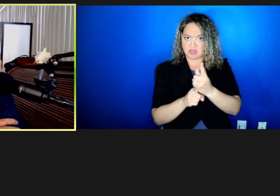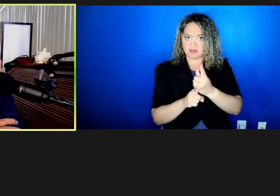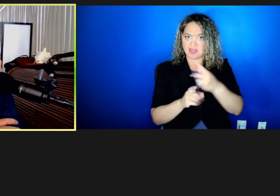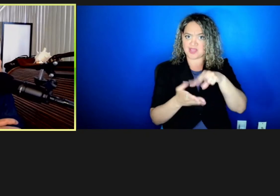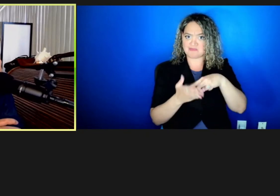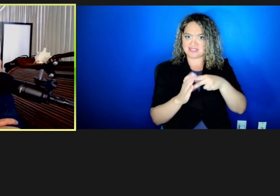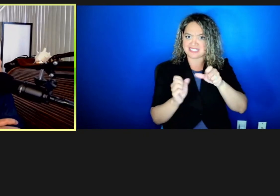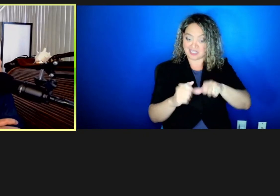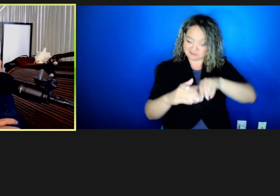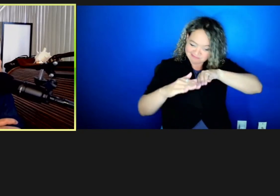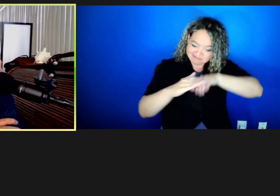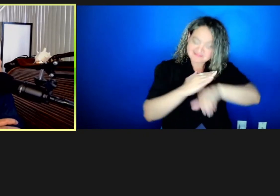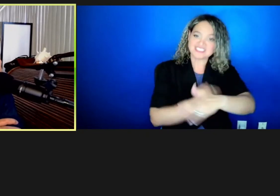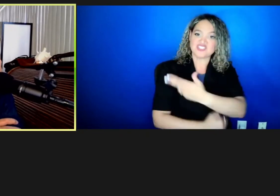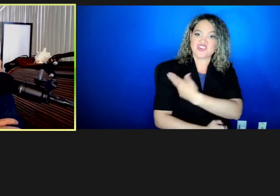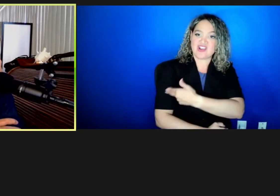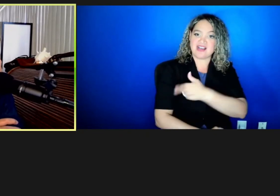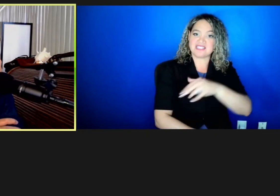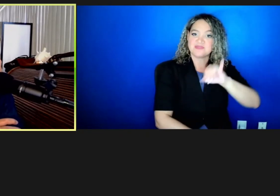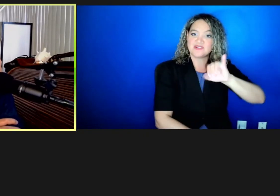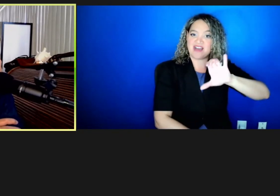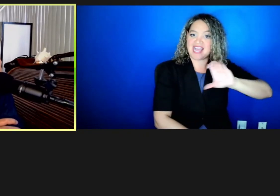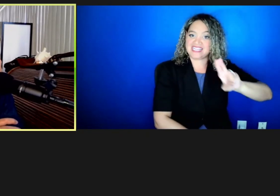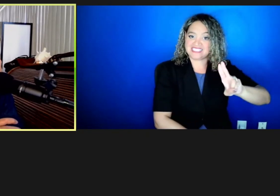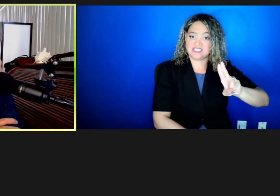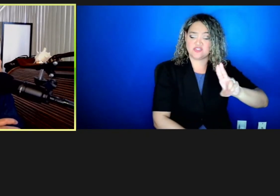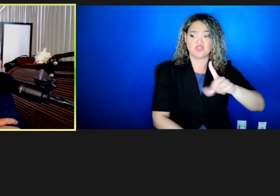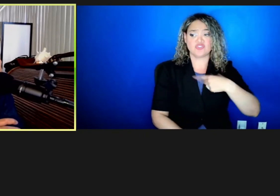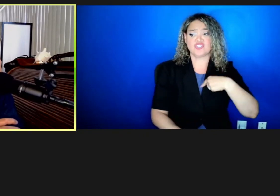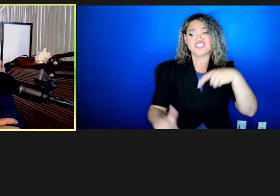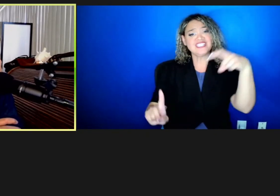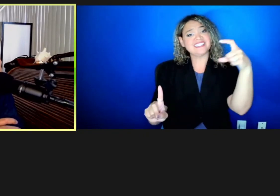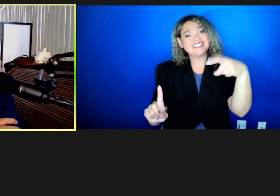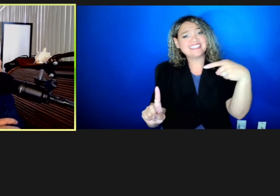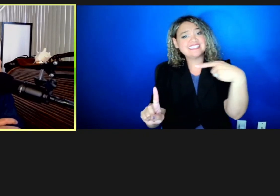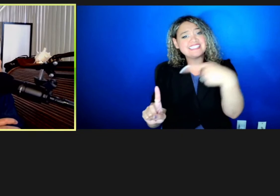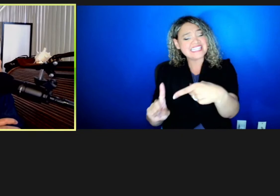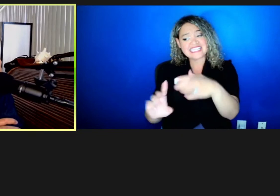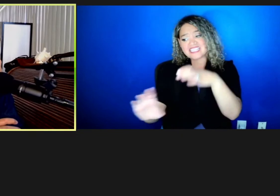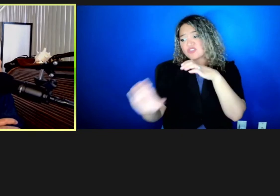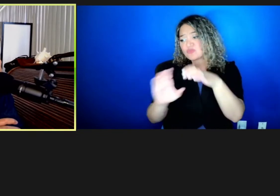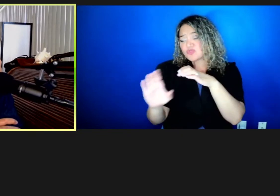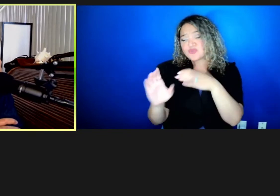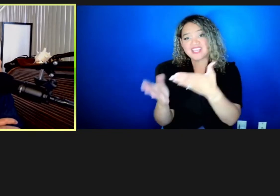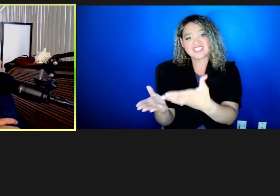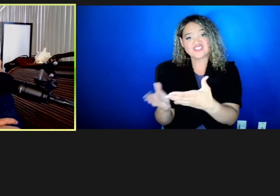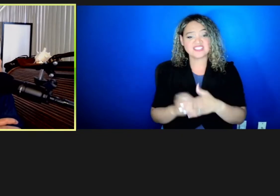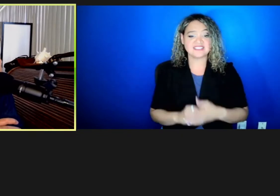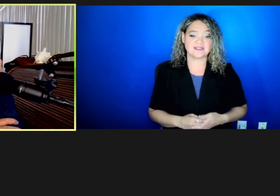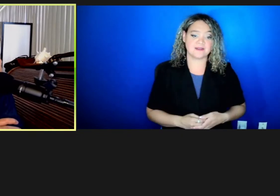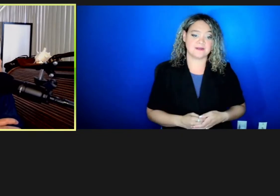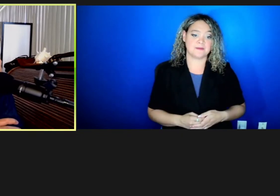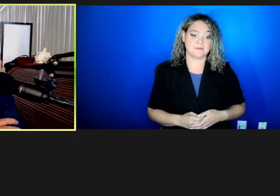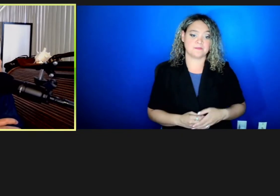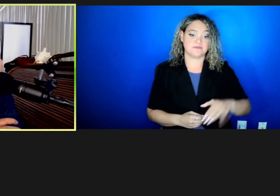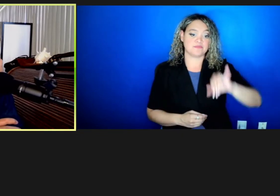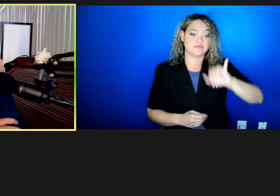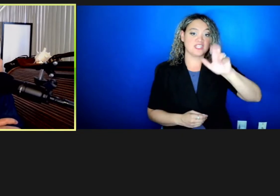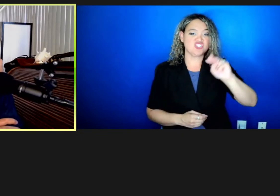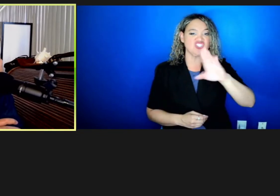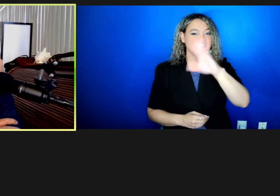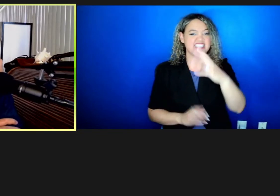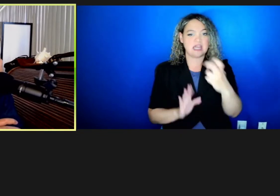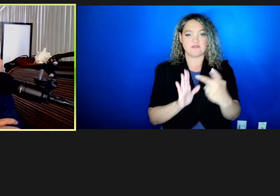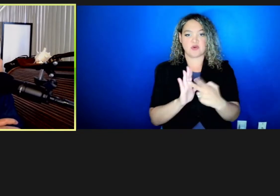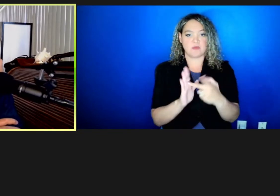visit in the ICU when she was so desperately in need of communication. Jean never returned to